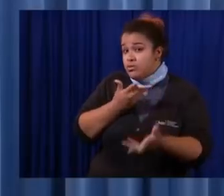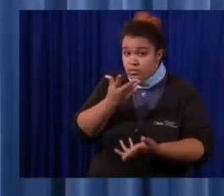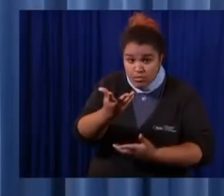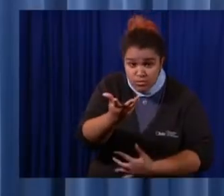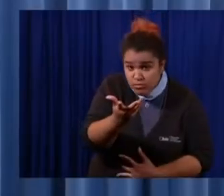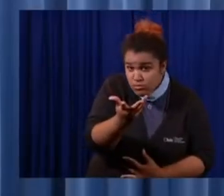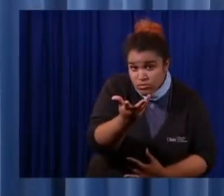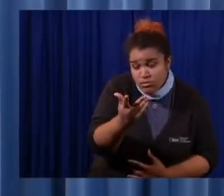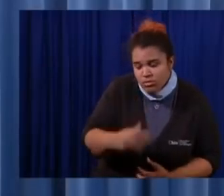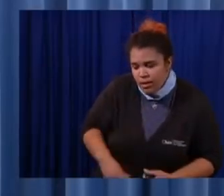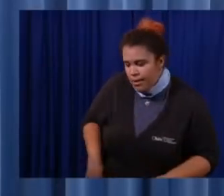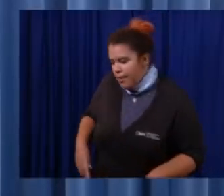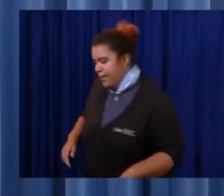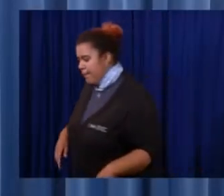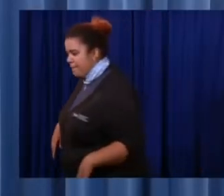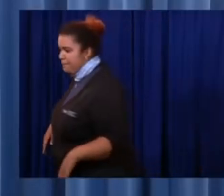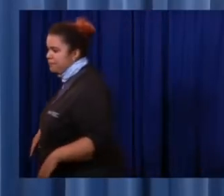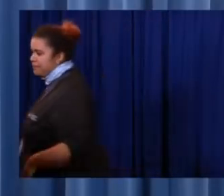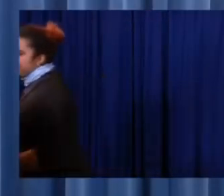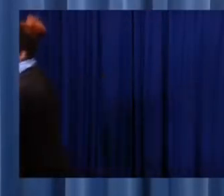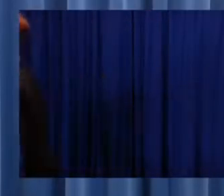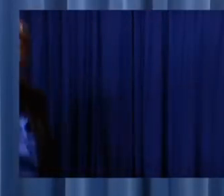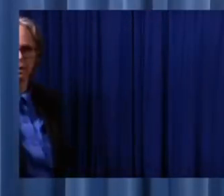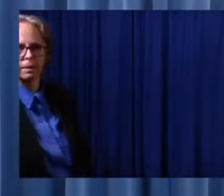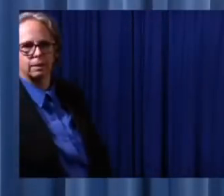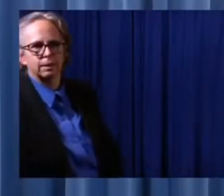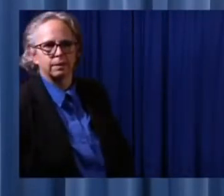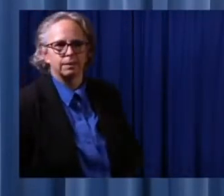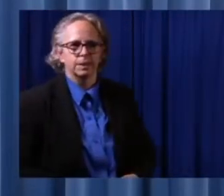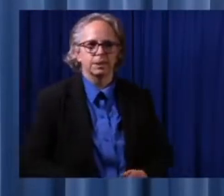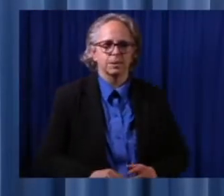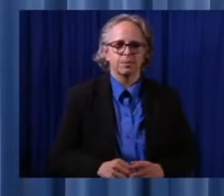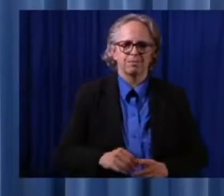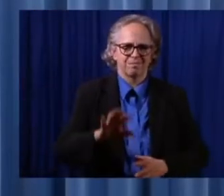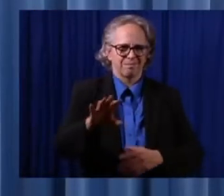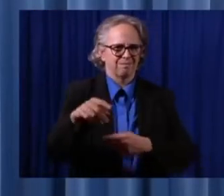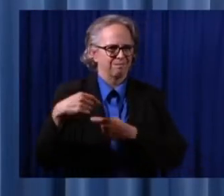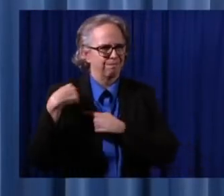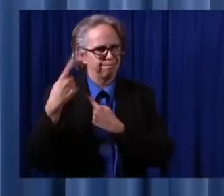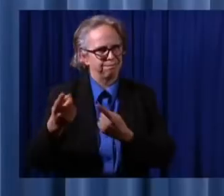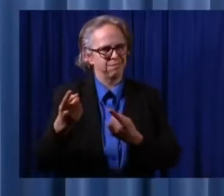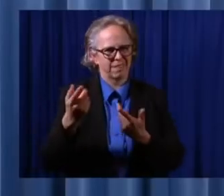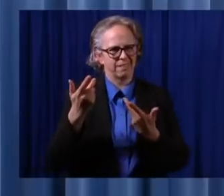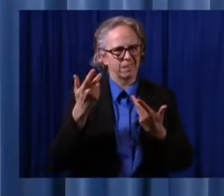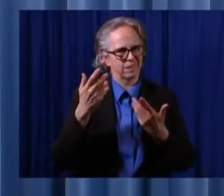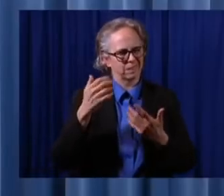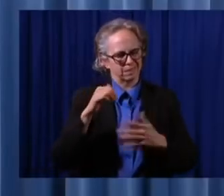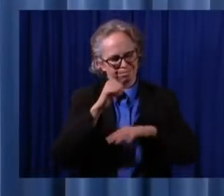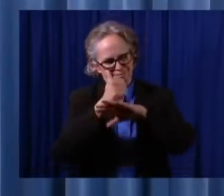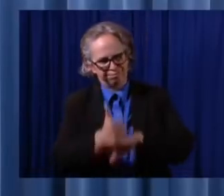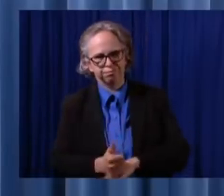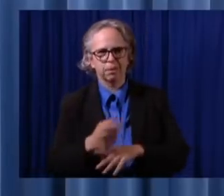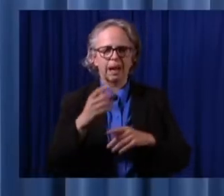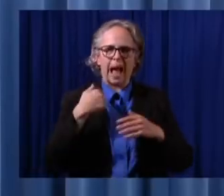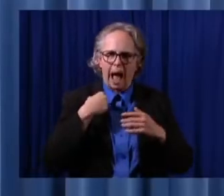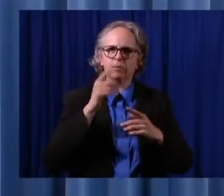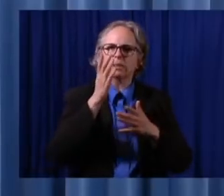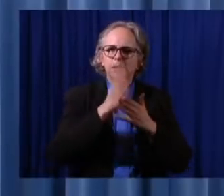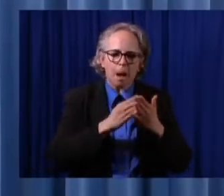Well, as we certainly have carved out some exceptions to a lot of these things, but I think